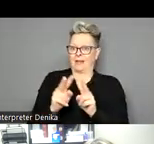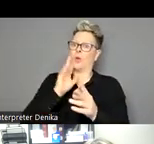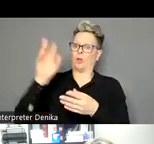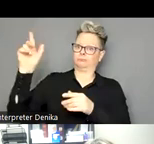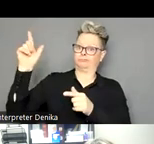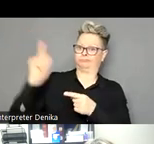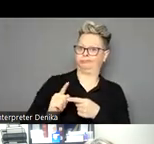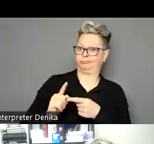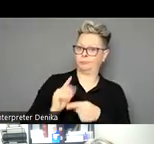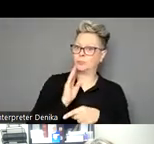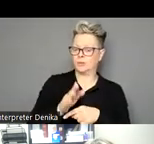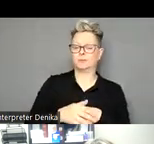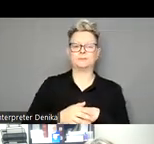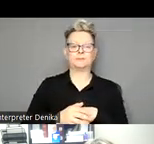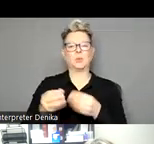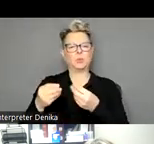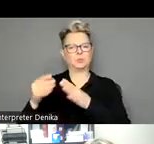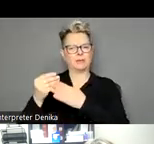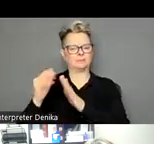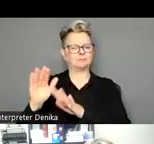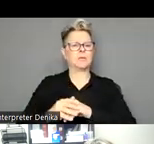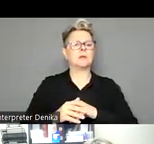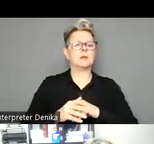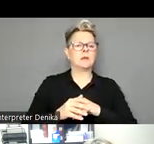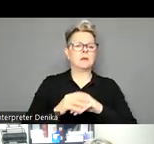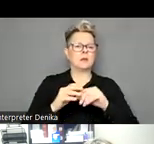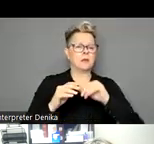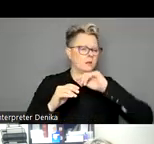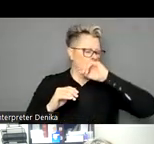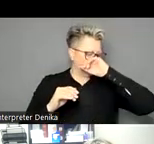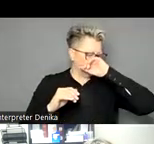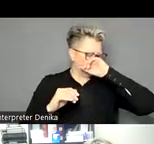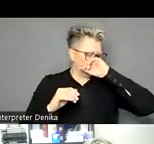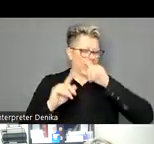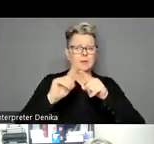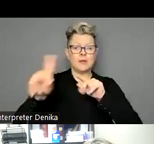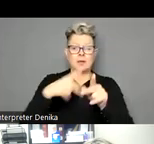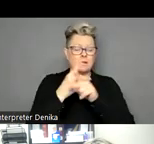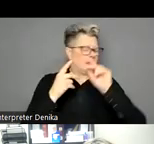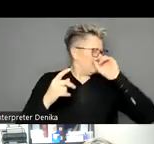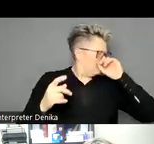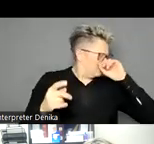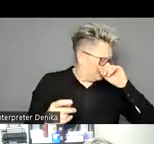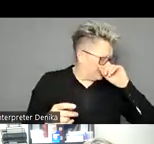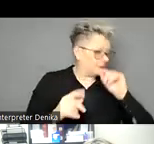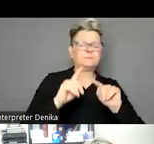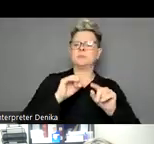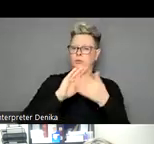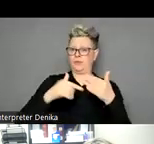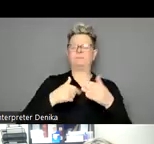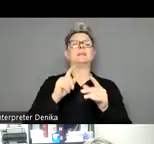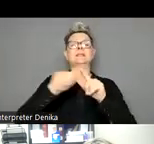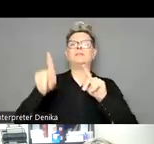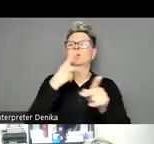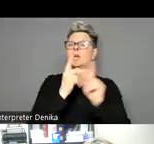So what are the different types of gifts under a will? There's personal property, so any personal item. There's